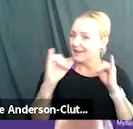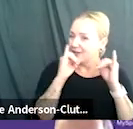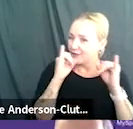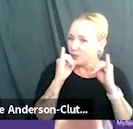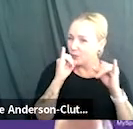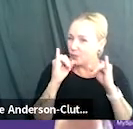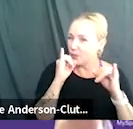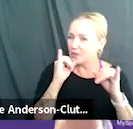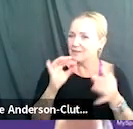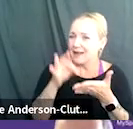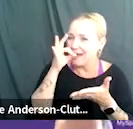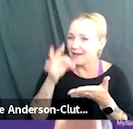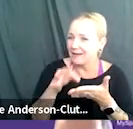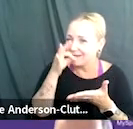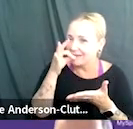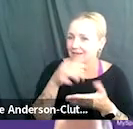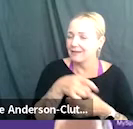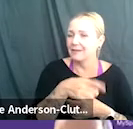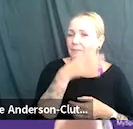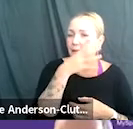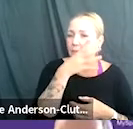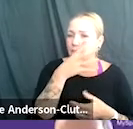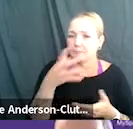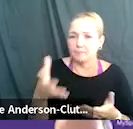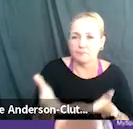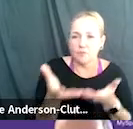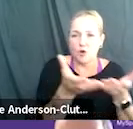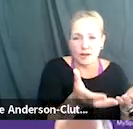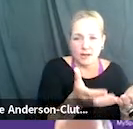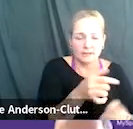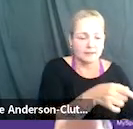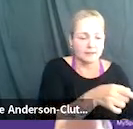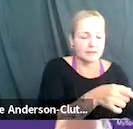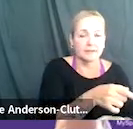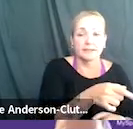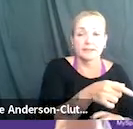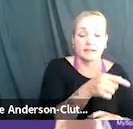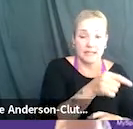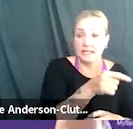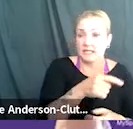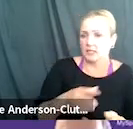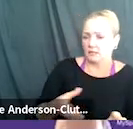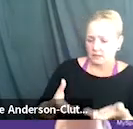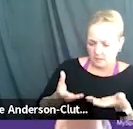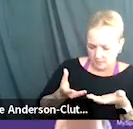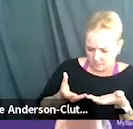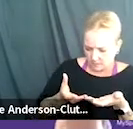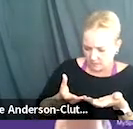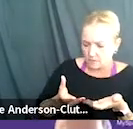described it earlier from his mom at each step, that he would sort of look at her expectingly almost, but